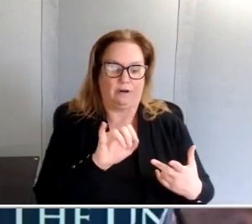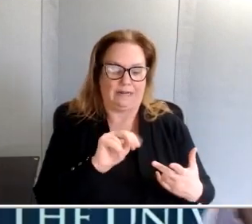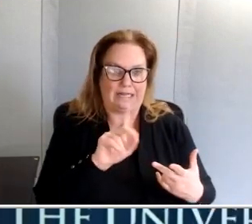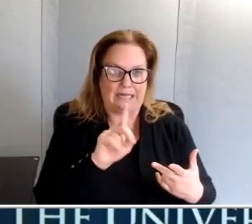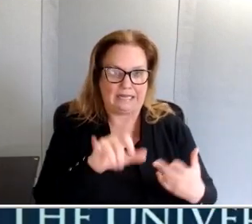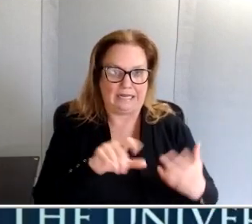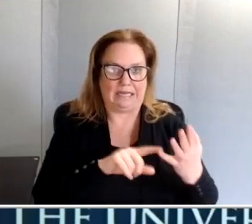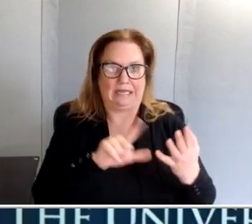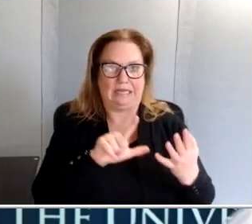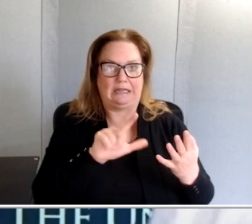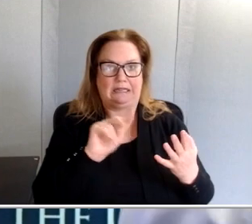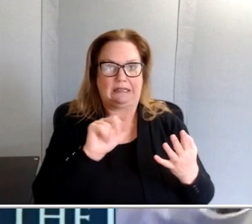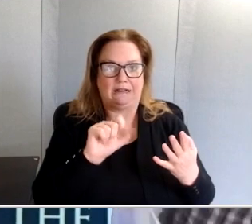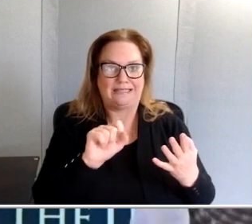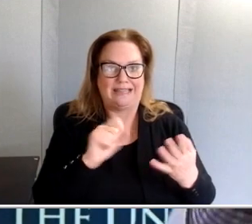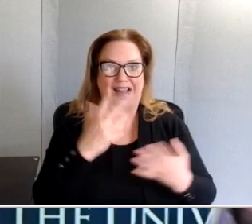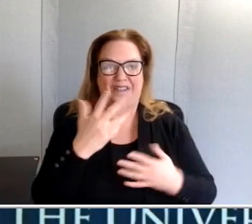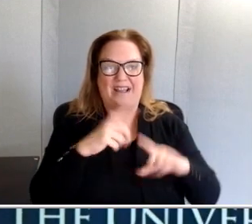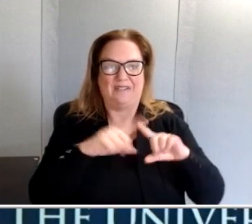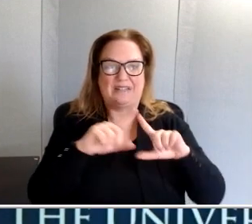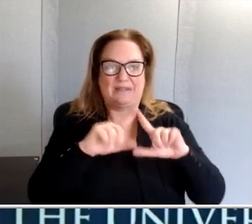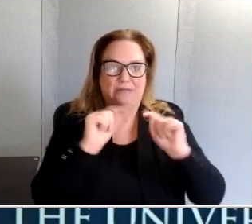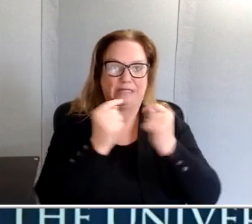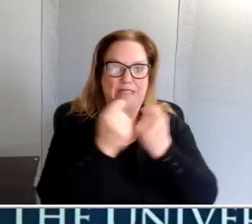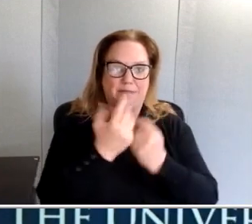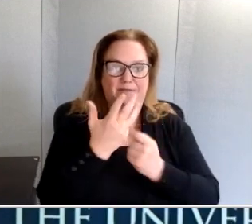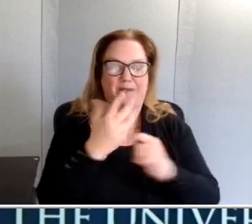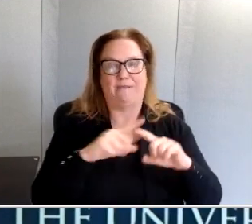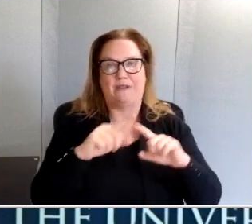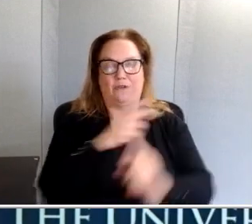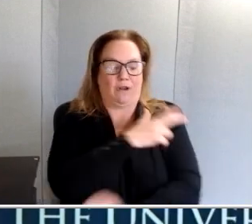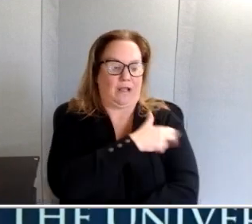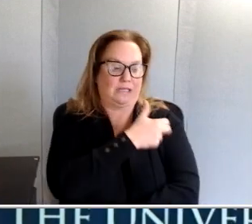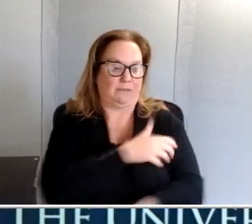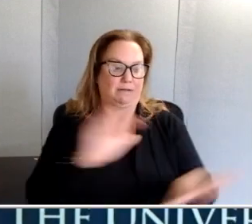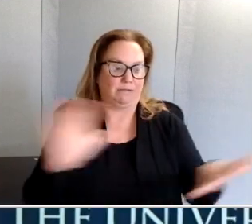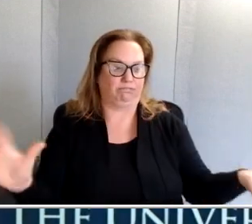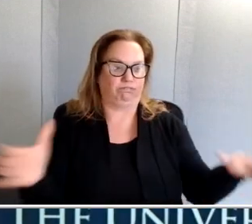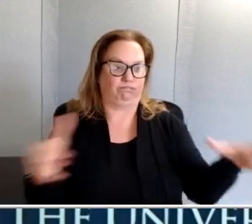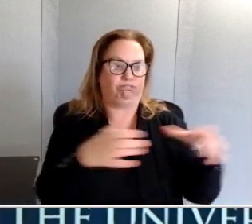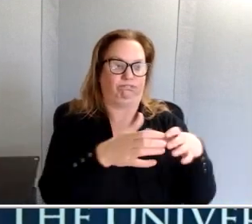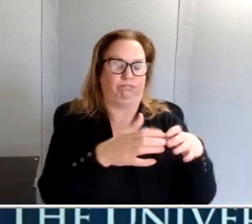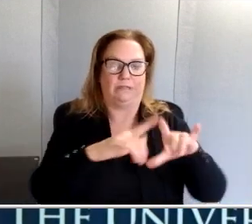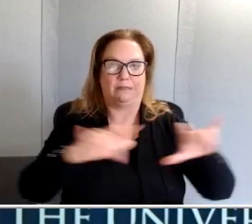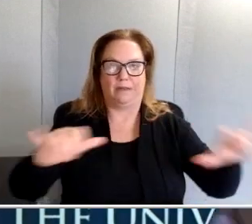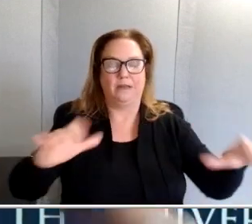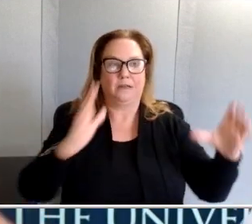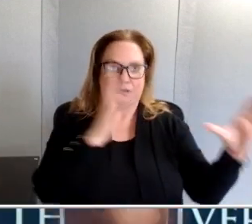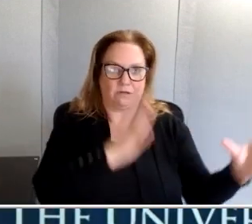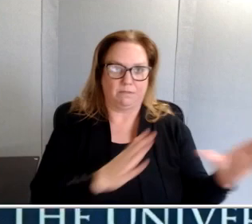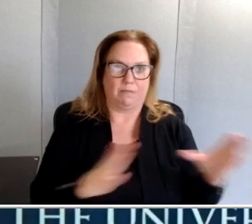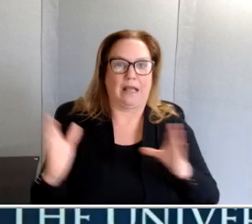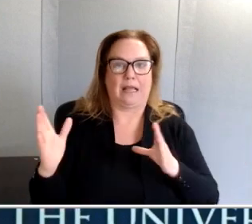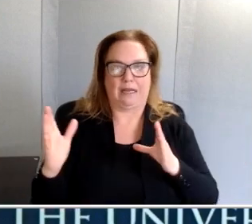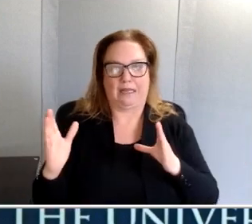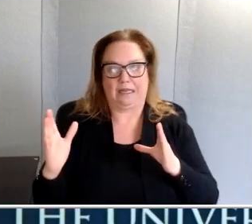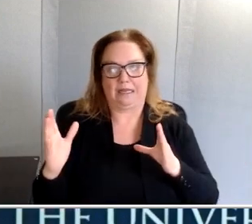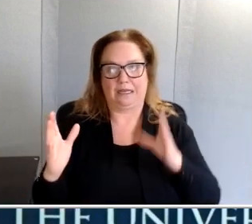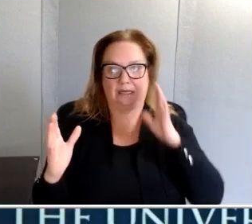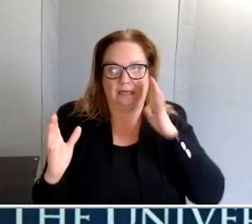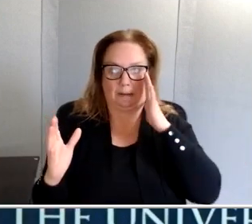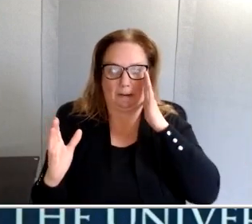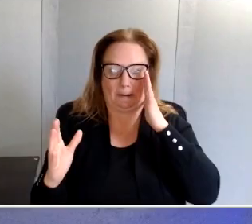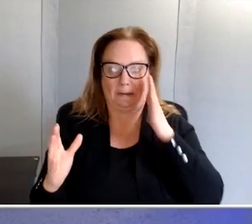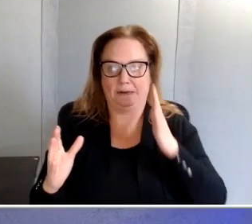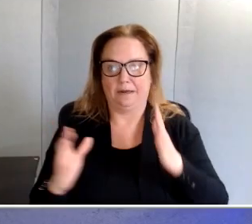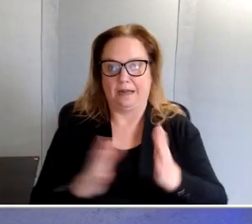you get 5 different teams from 5 different hospitals to come together at one time? There's a lot of organization, and I think that,